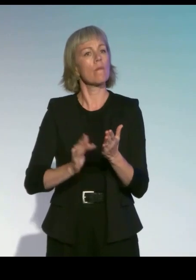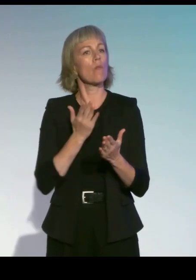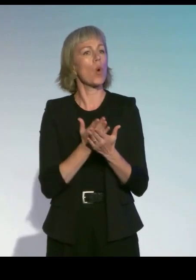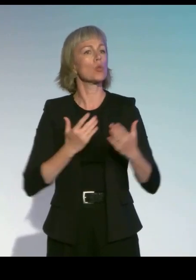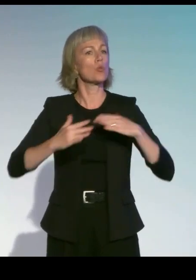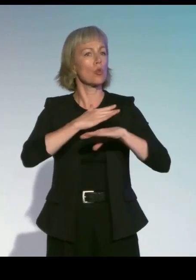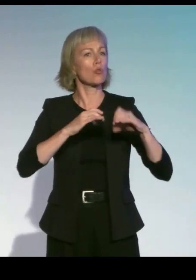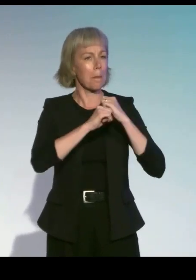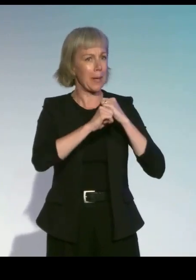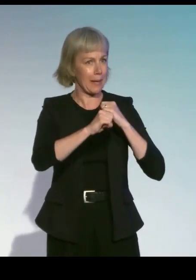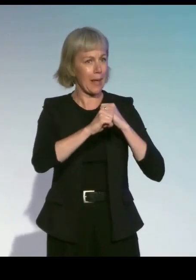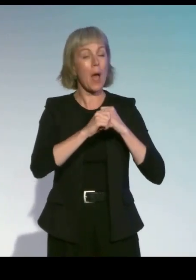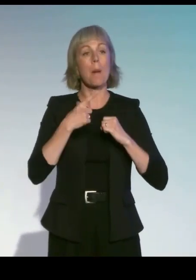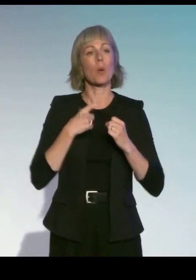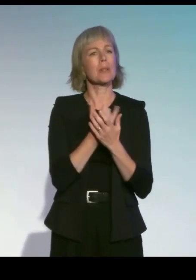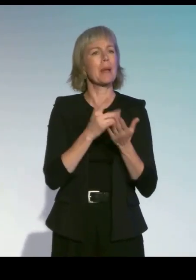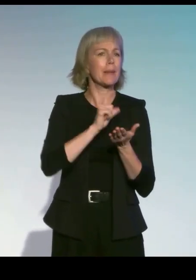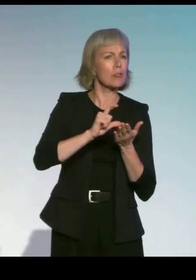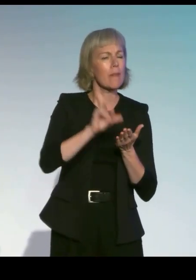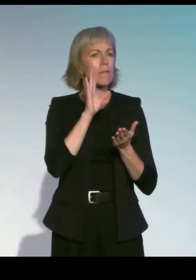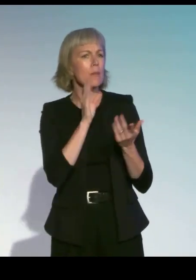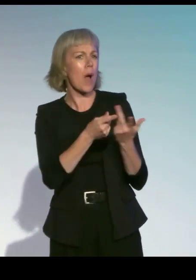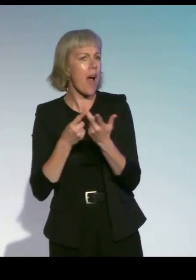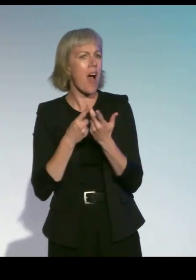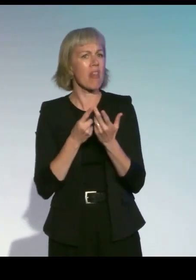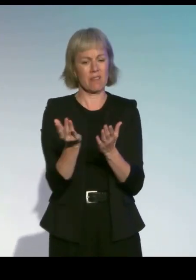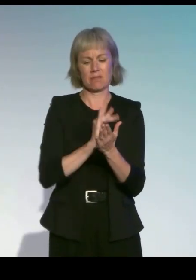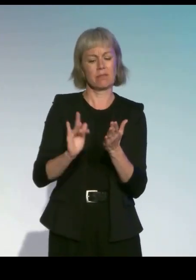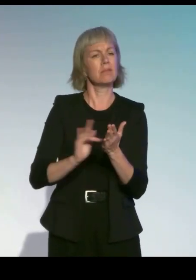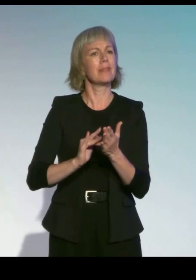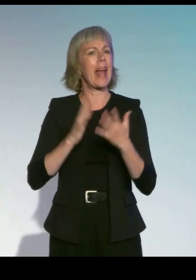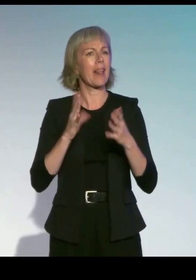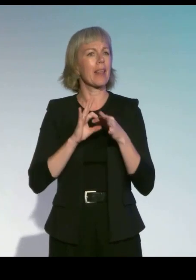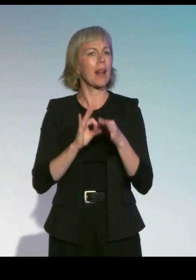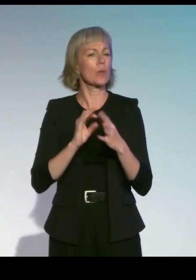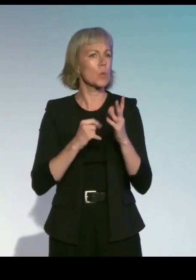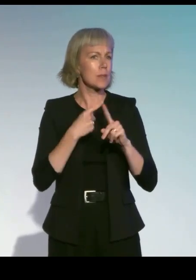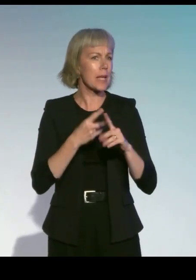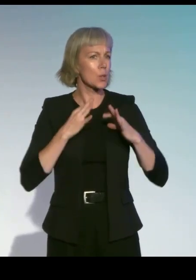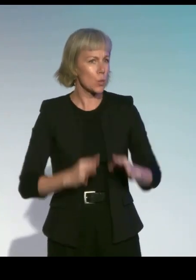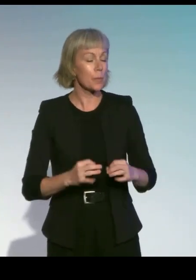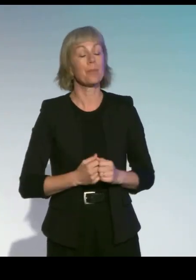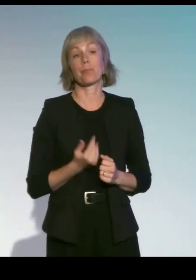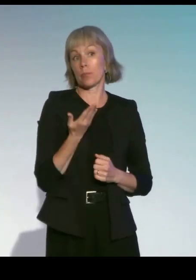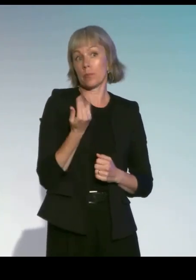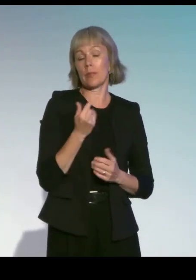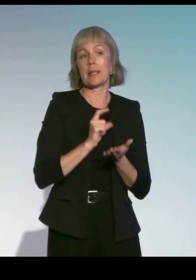sexual content. And perhaps the most recent example you may have seen in the media is Instagram's removal of two